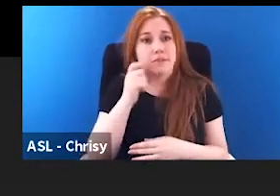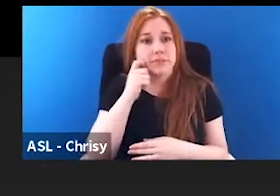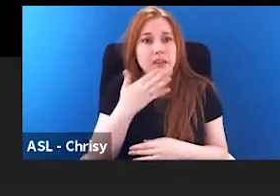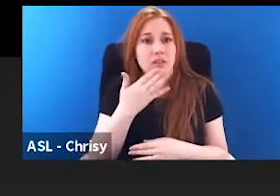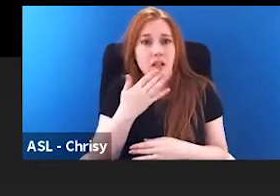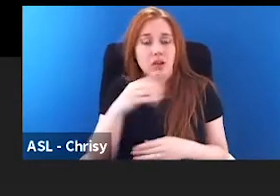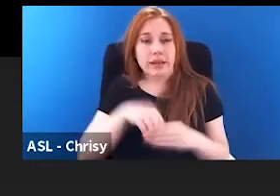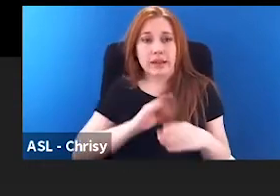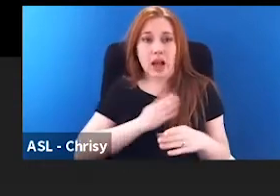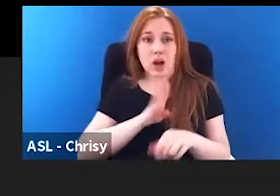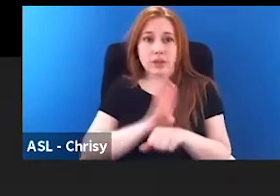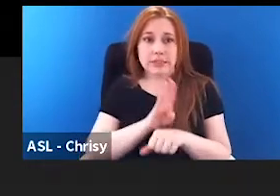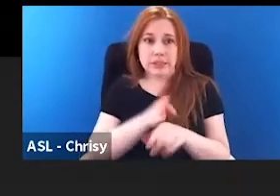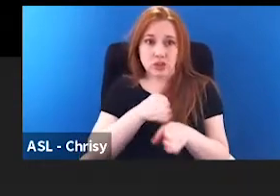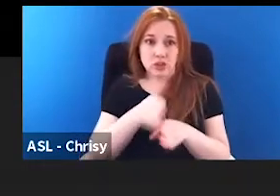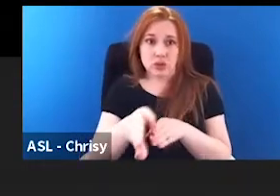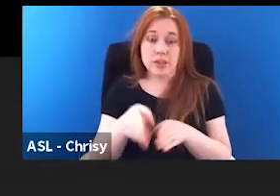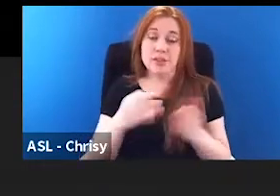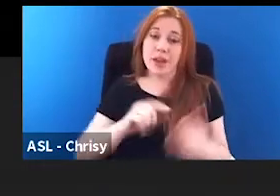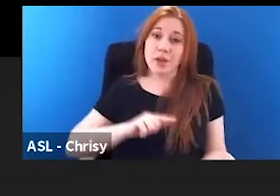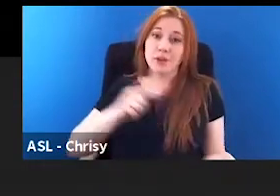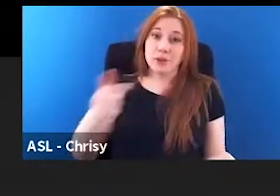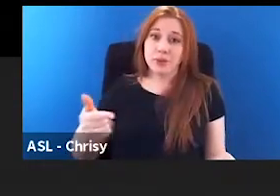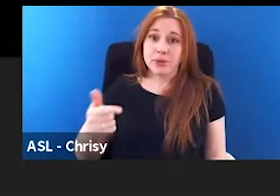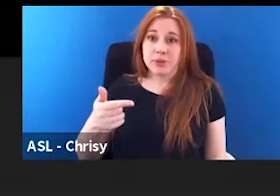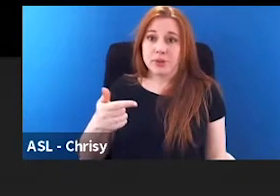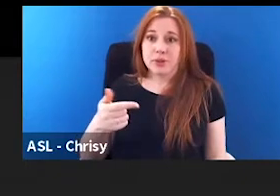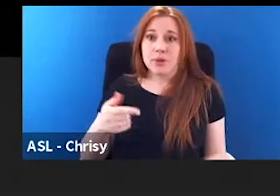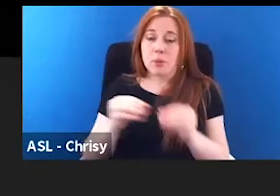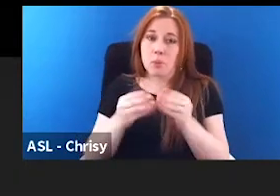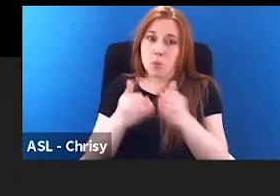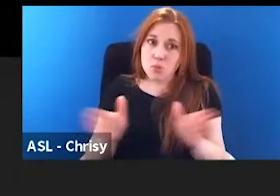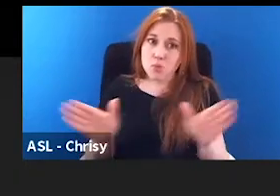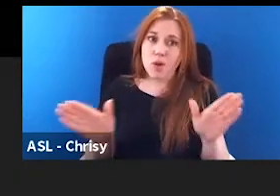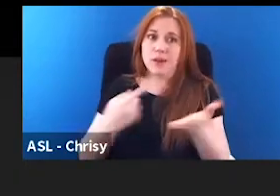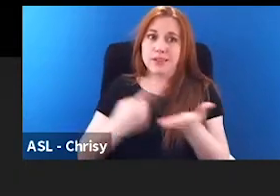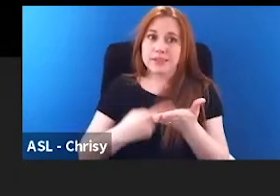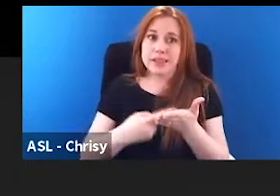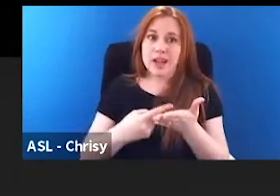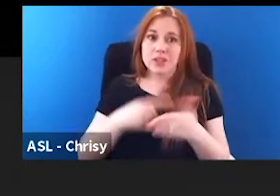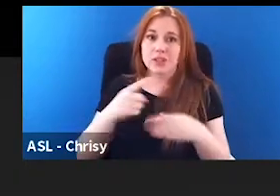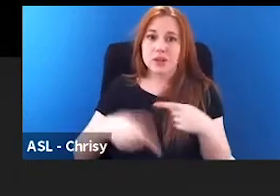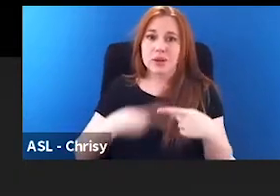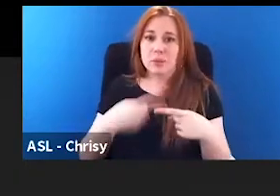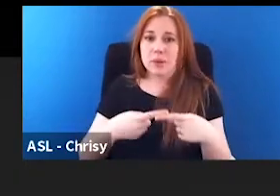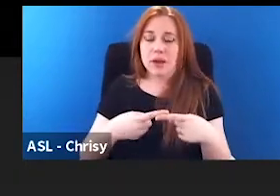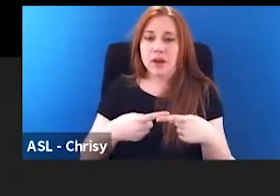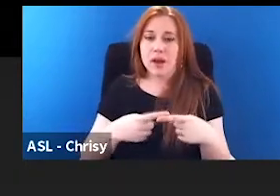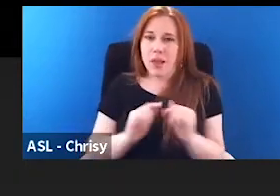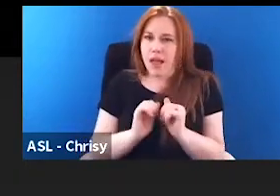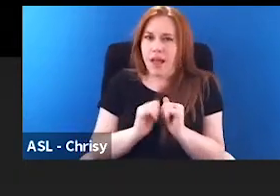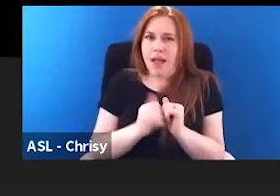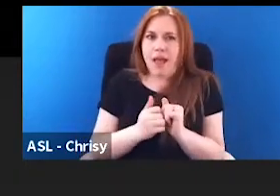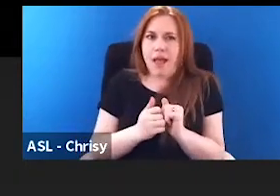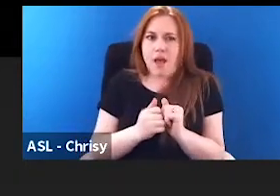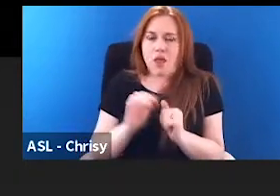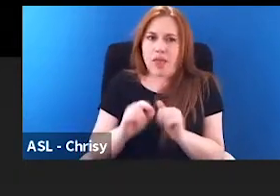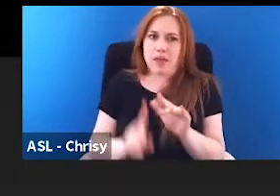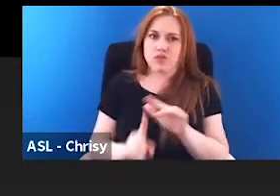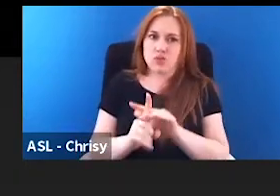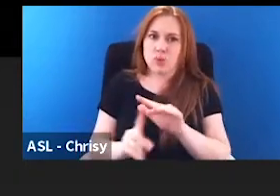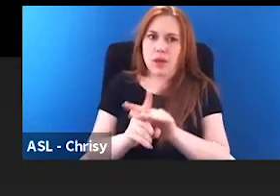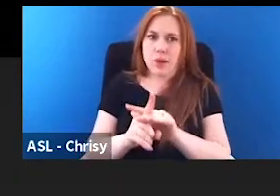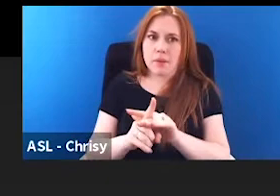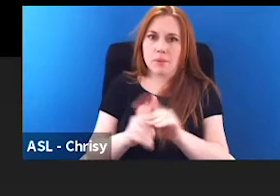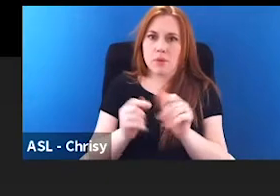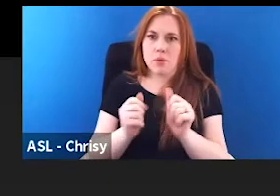that, I'll turn it over to have a broader discussion with regard to how this is showing up among